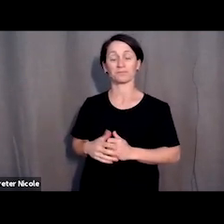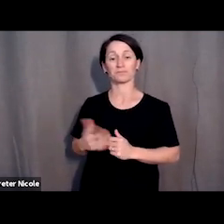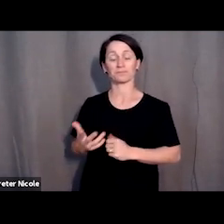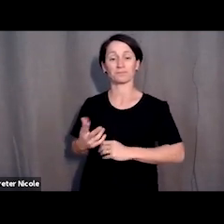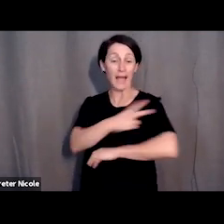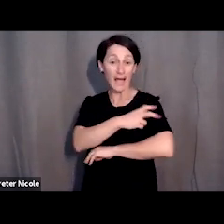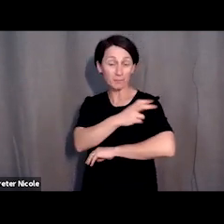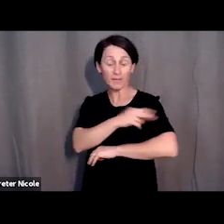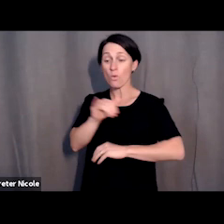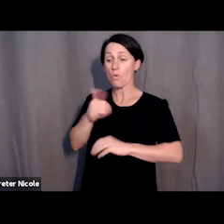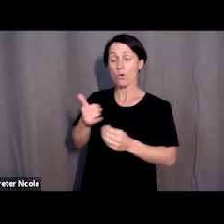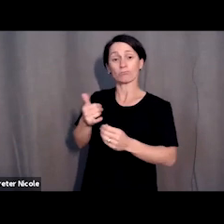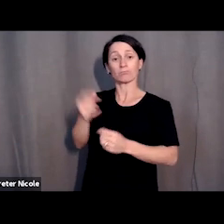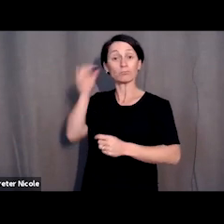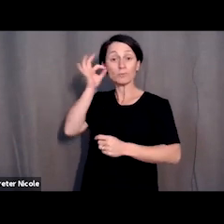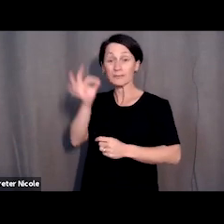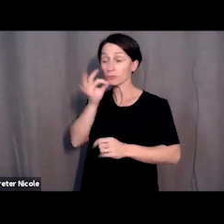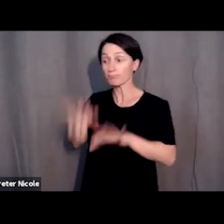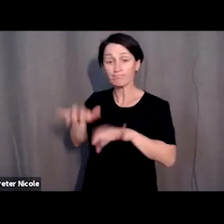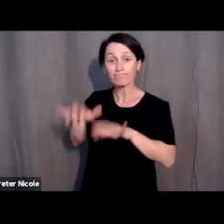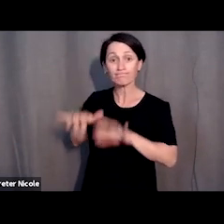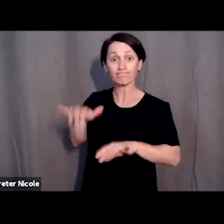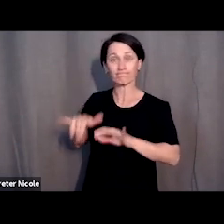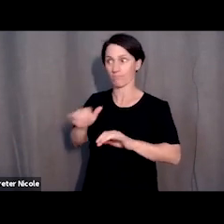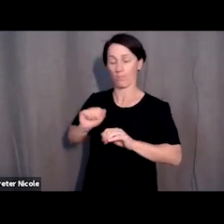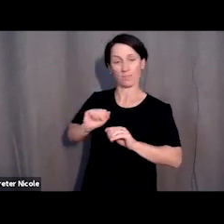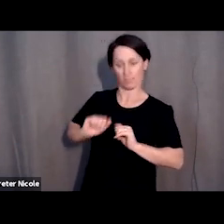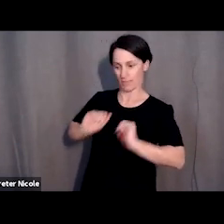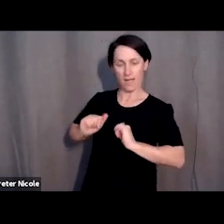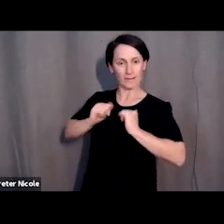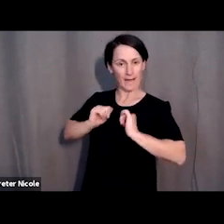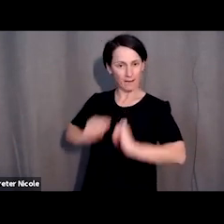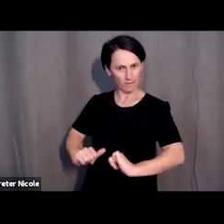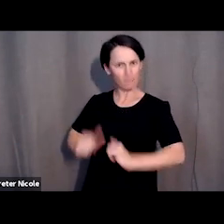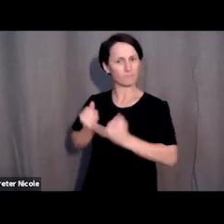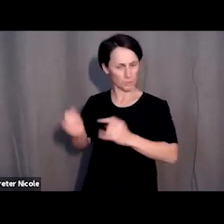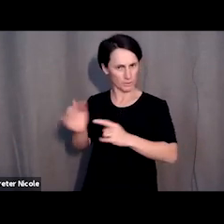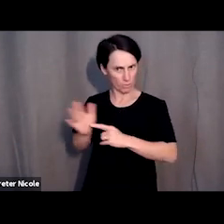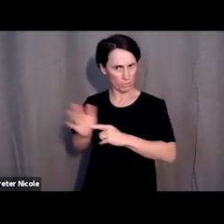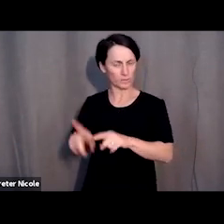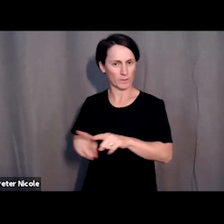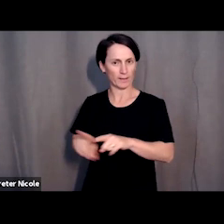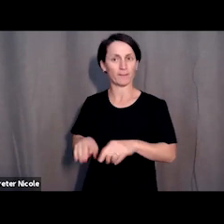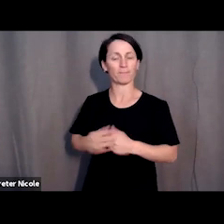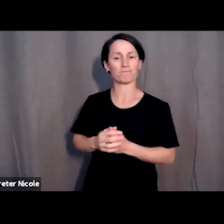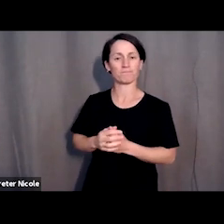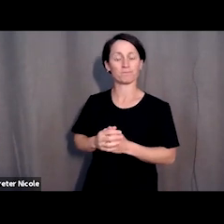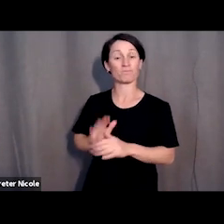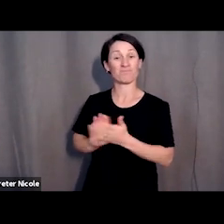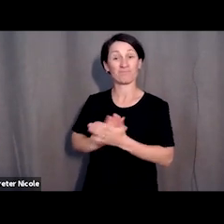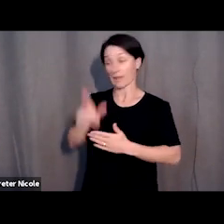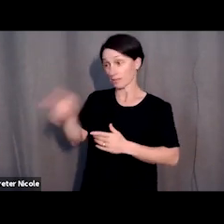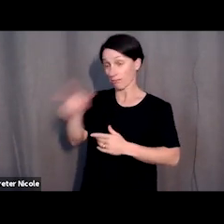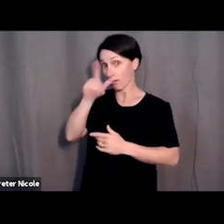how available and accommodating a primary health care was, and whether or not a person could access it in the first